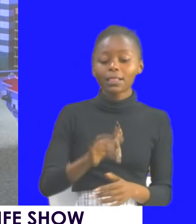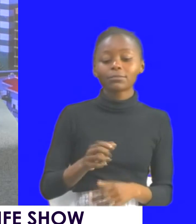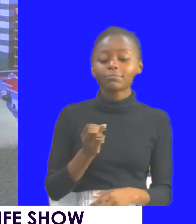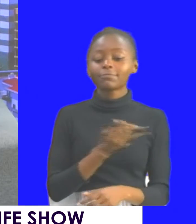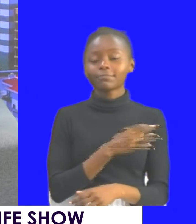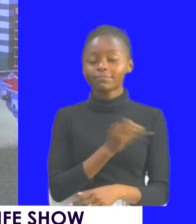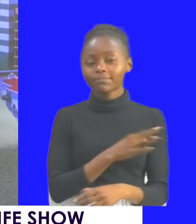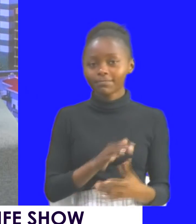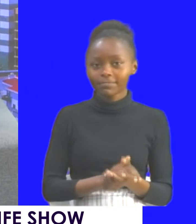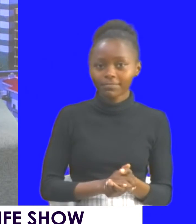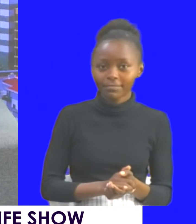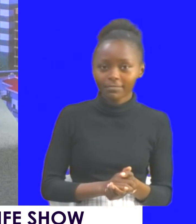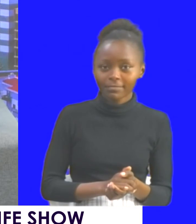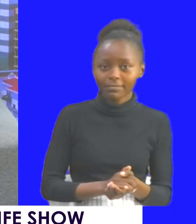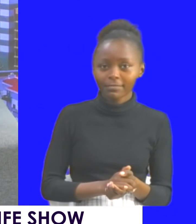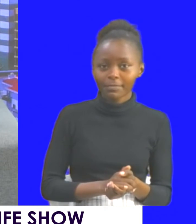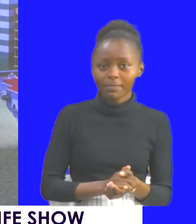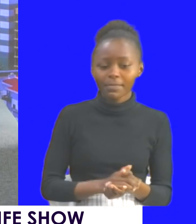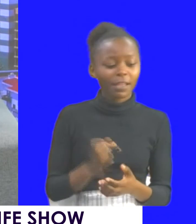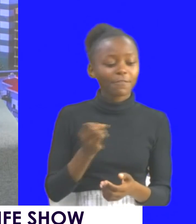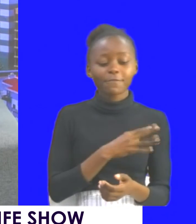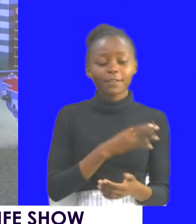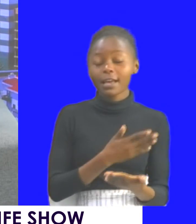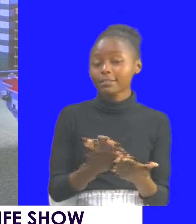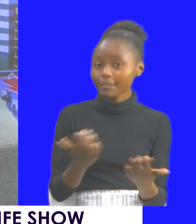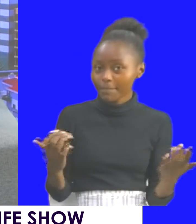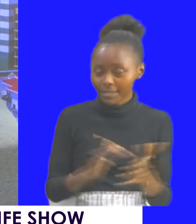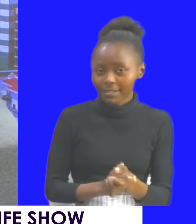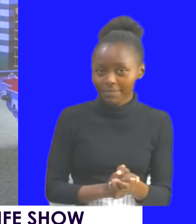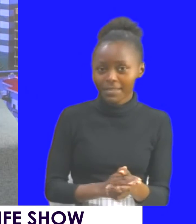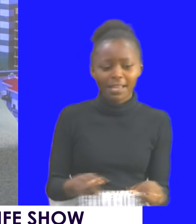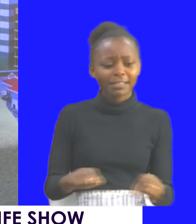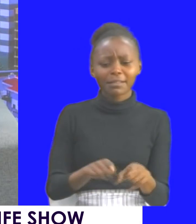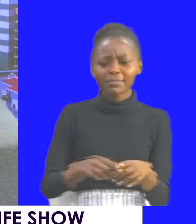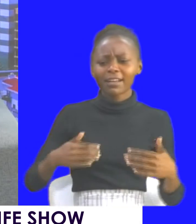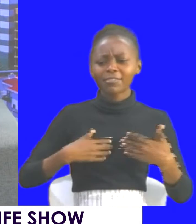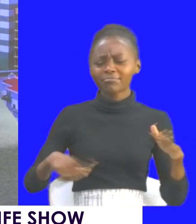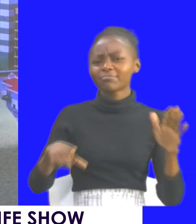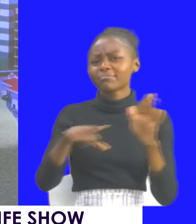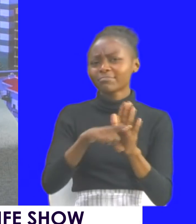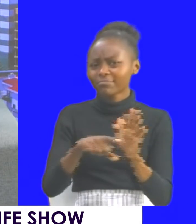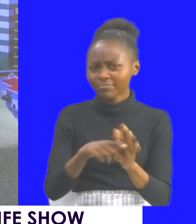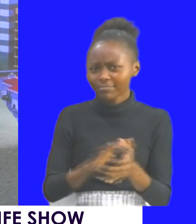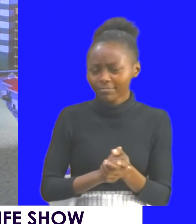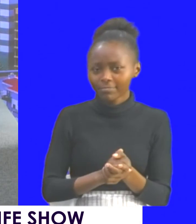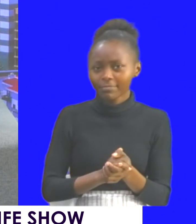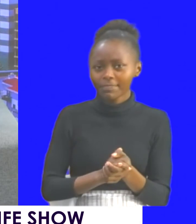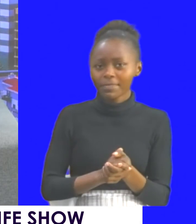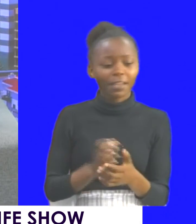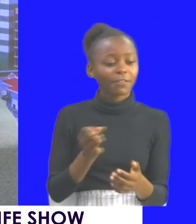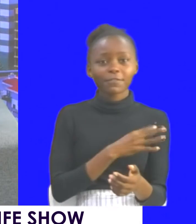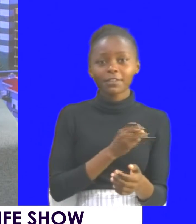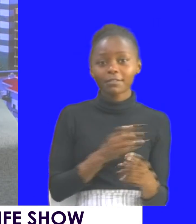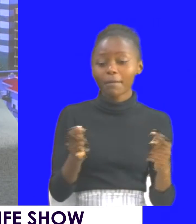afraid. They are afraid of something. Under every negativity, there is fear. And fear is